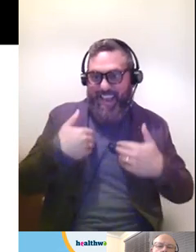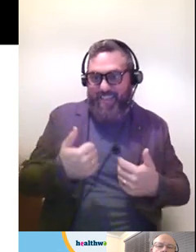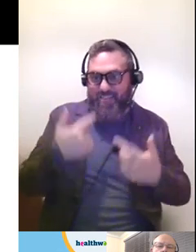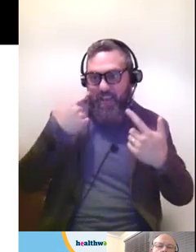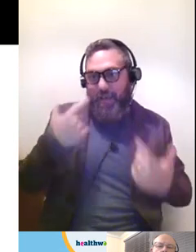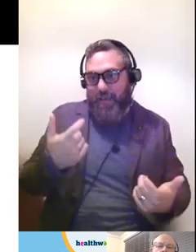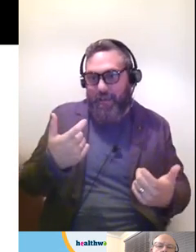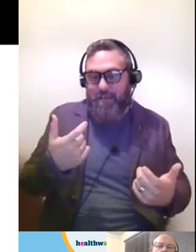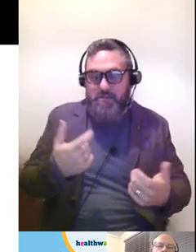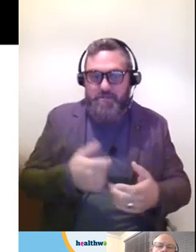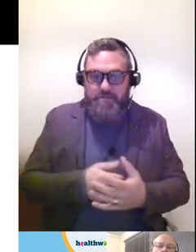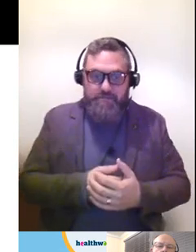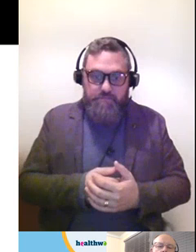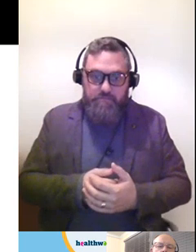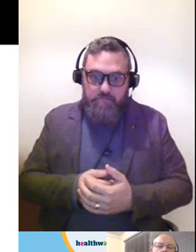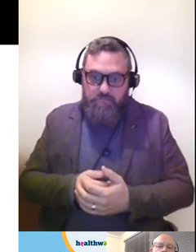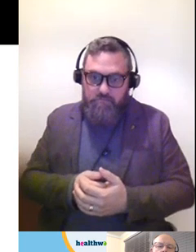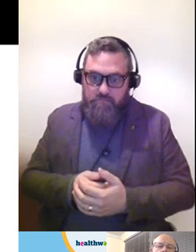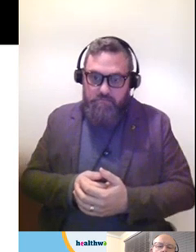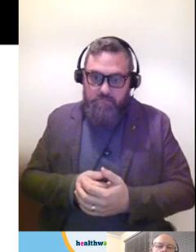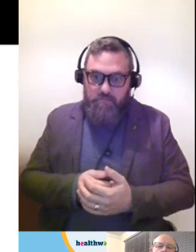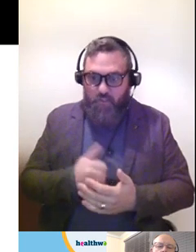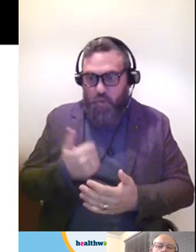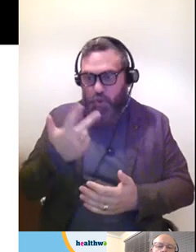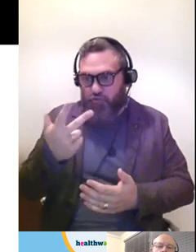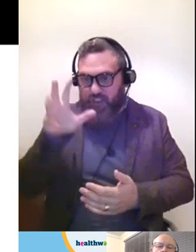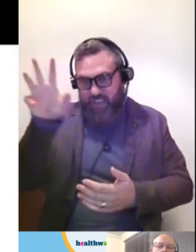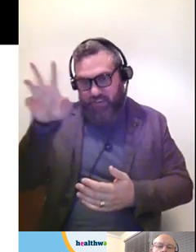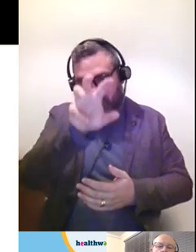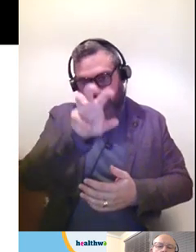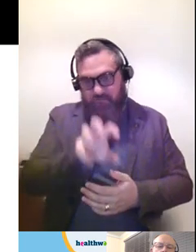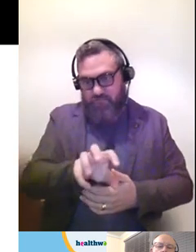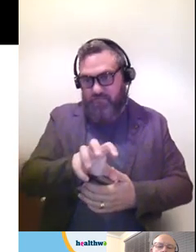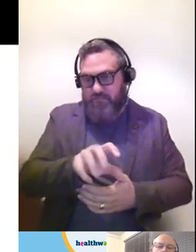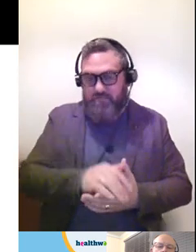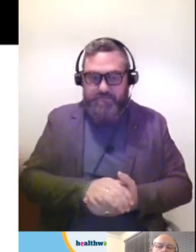delivery across Buckinghamshire, Oxfordshire and Berkshire West.